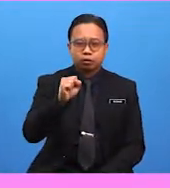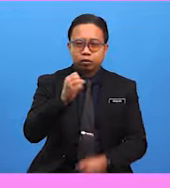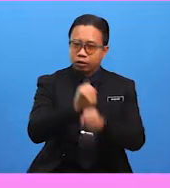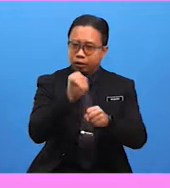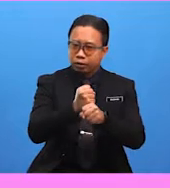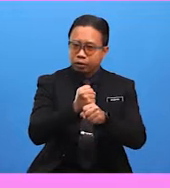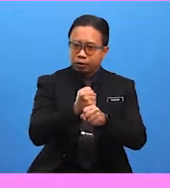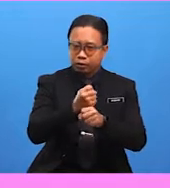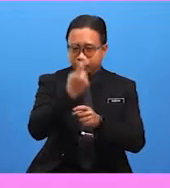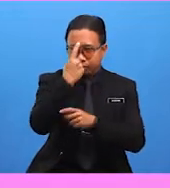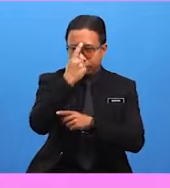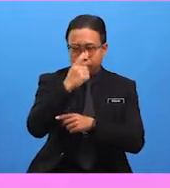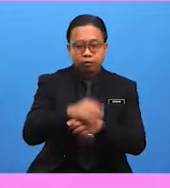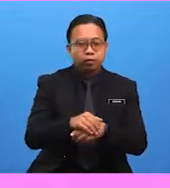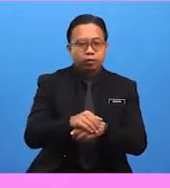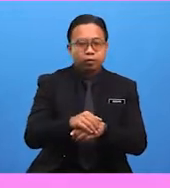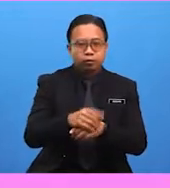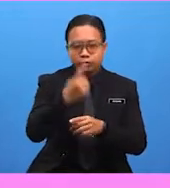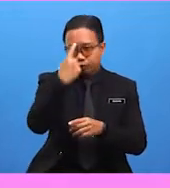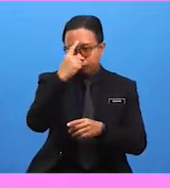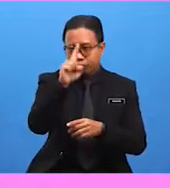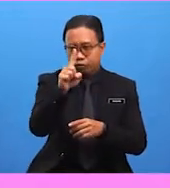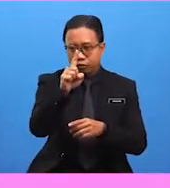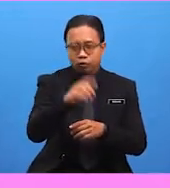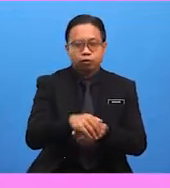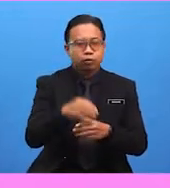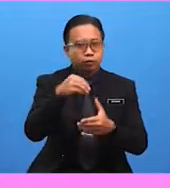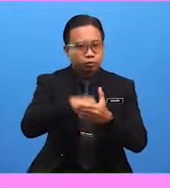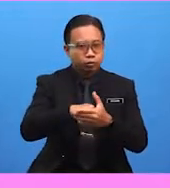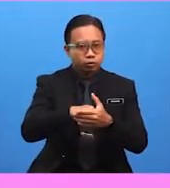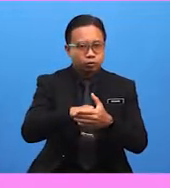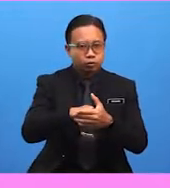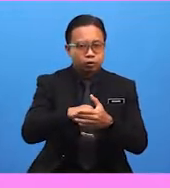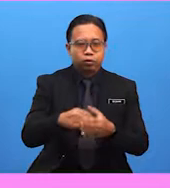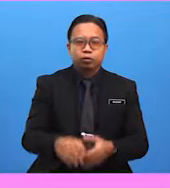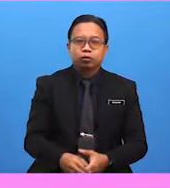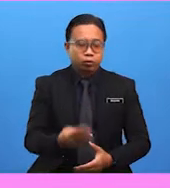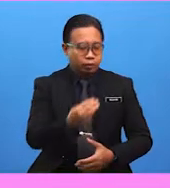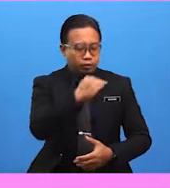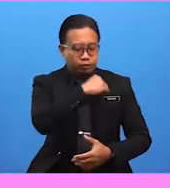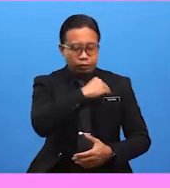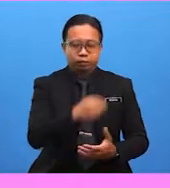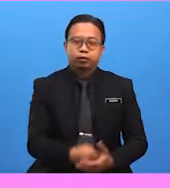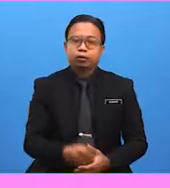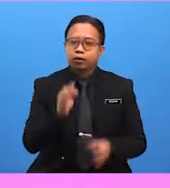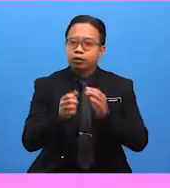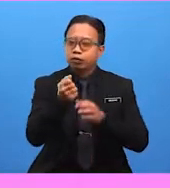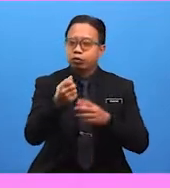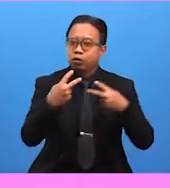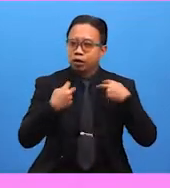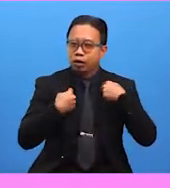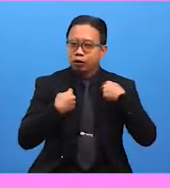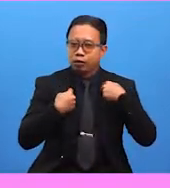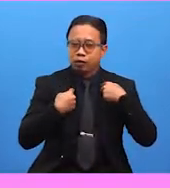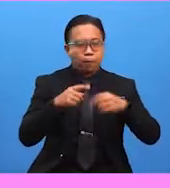career far exceed the monetary benefits, as you will have flexi